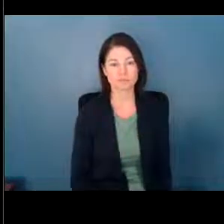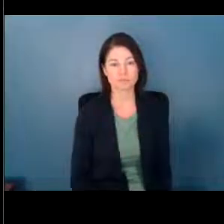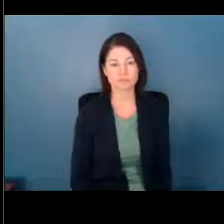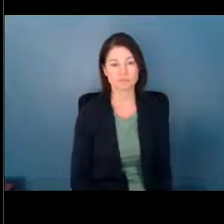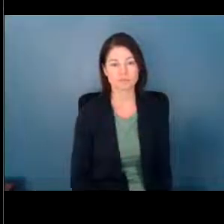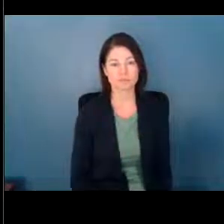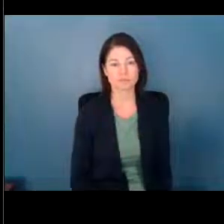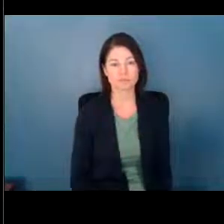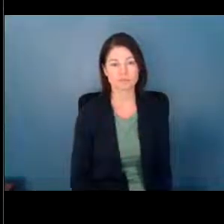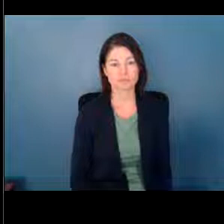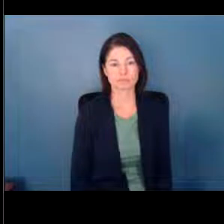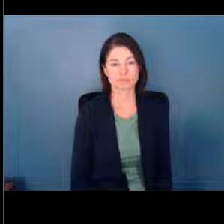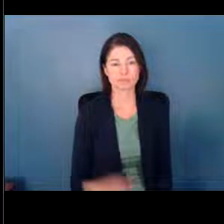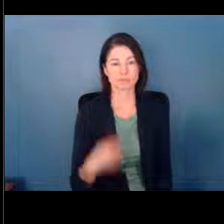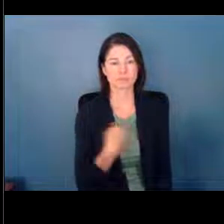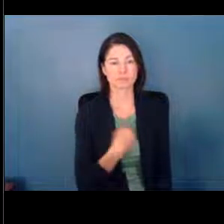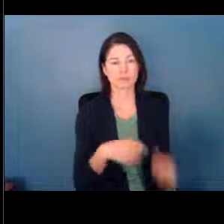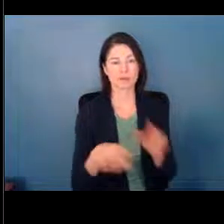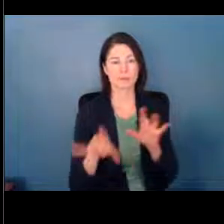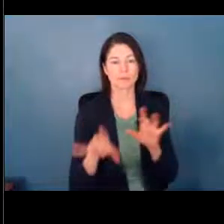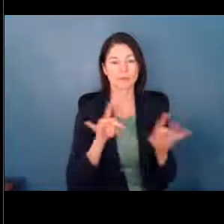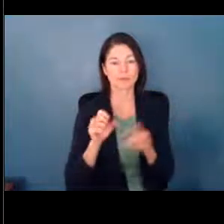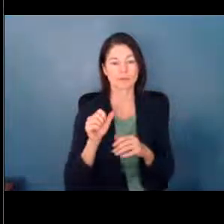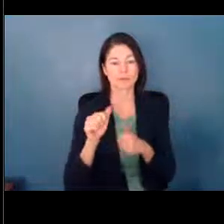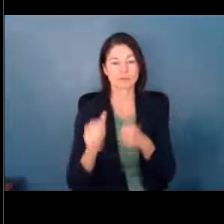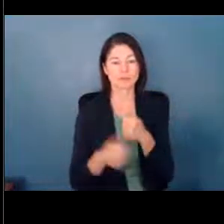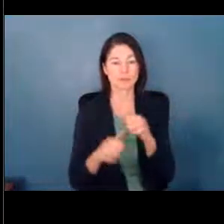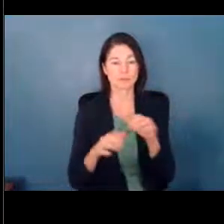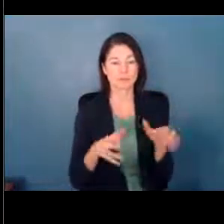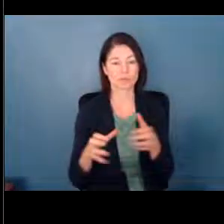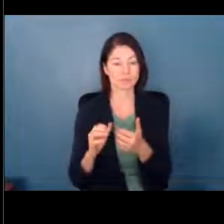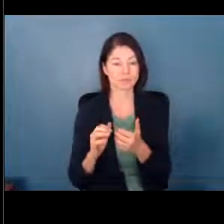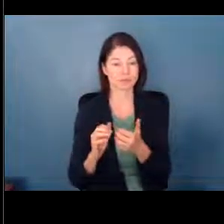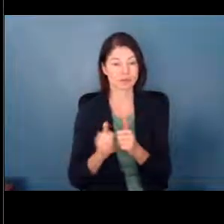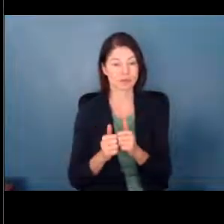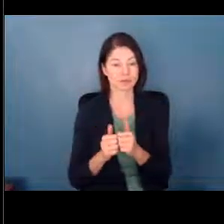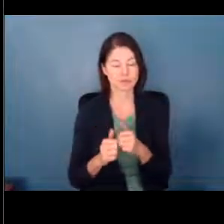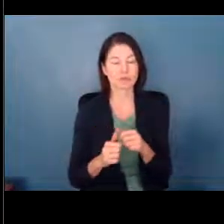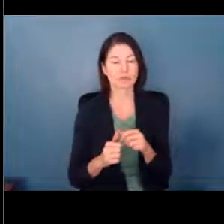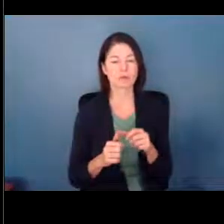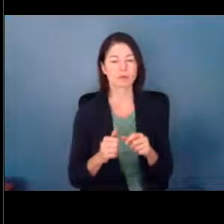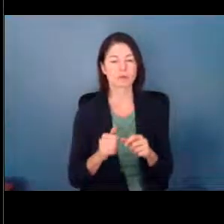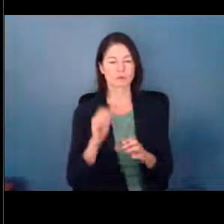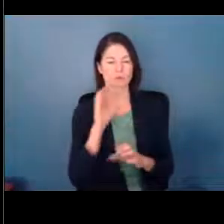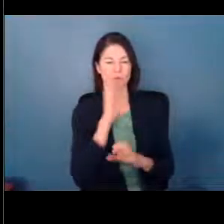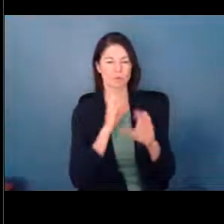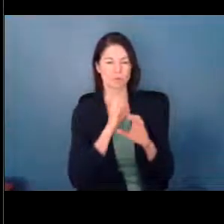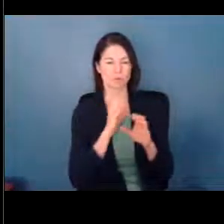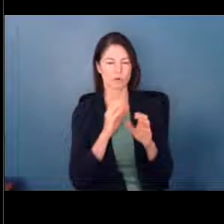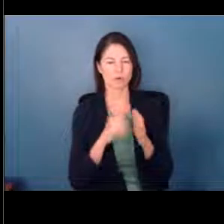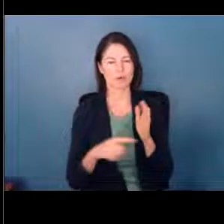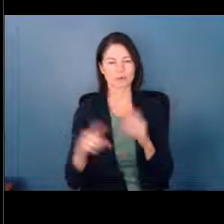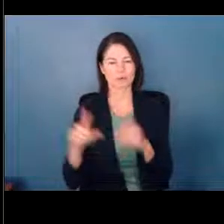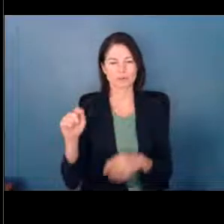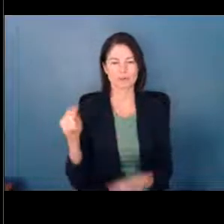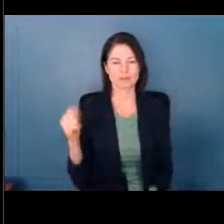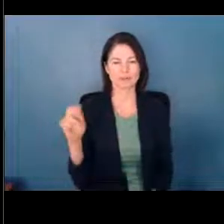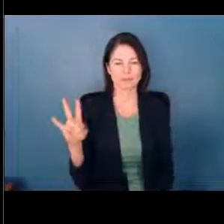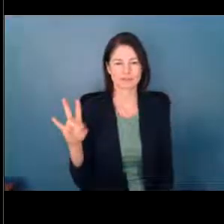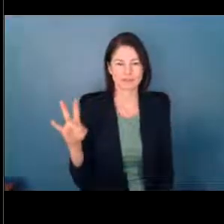We selected the subgroups by first looking at what was included in the 2017 pilot, because it